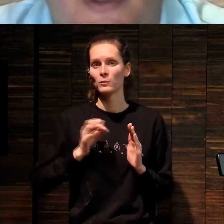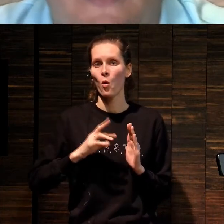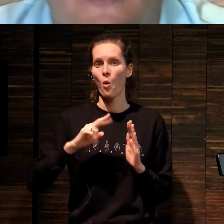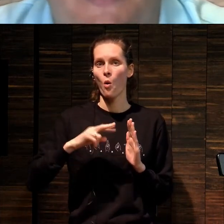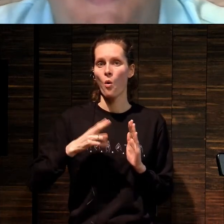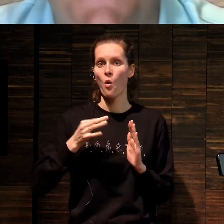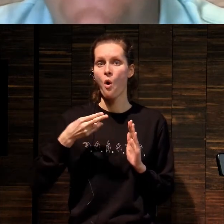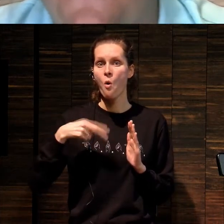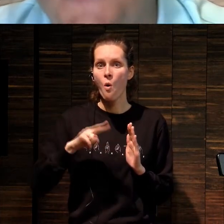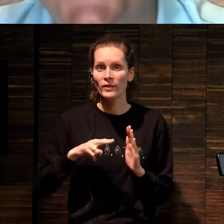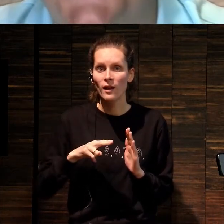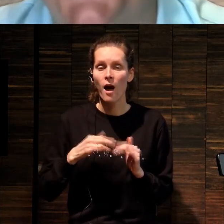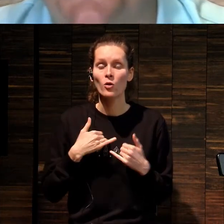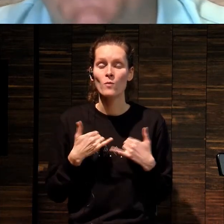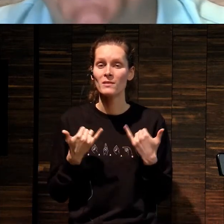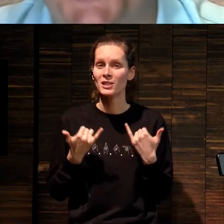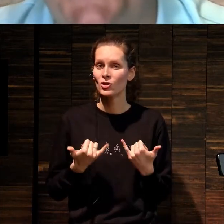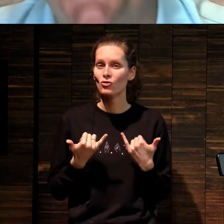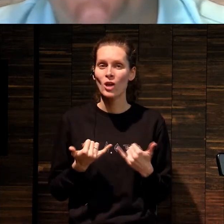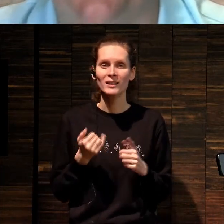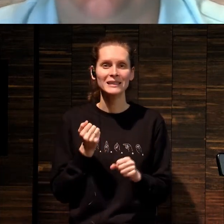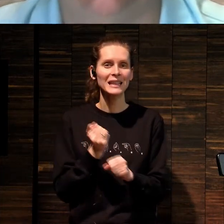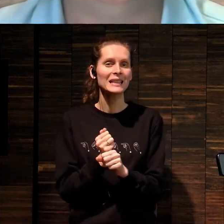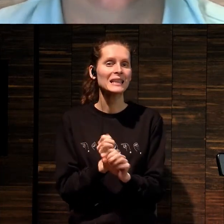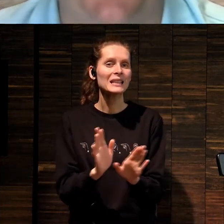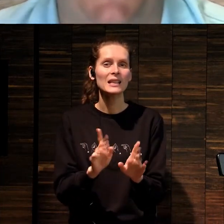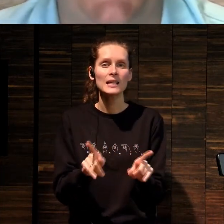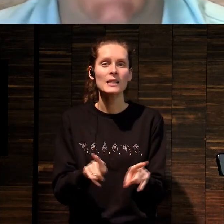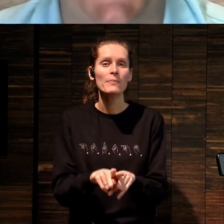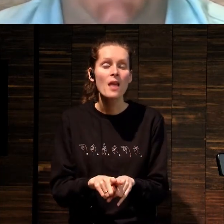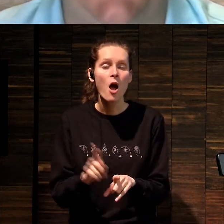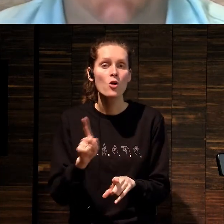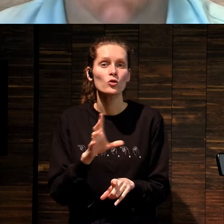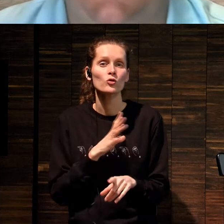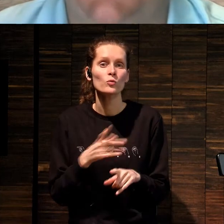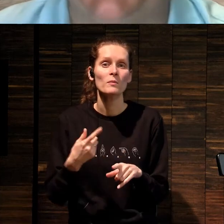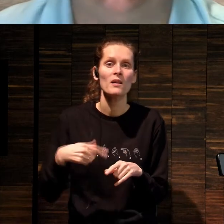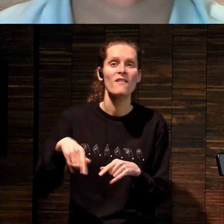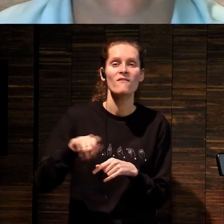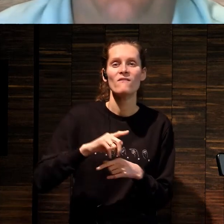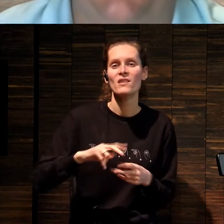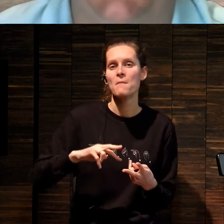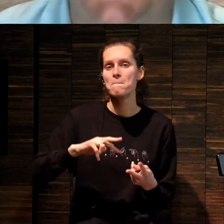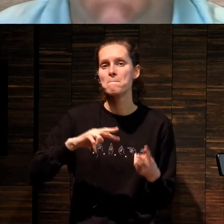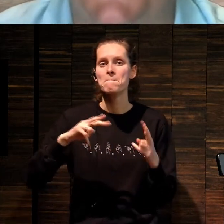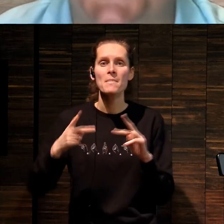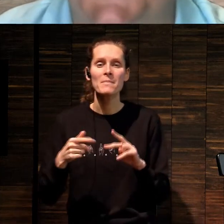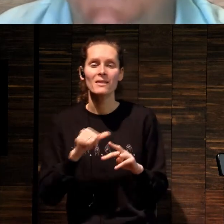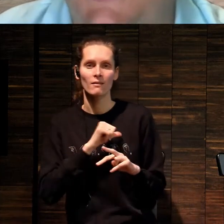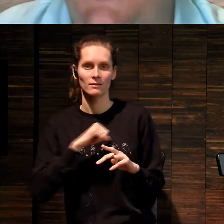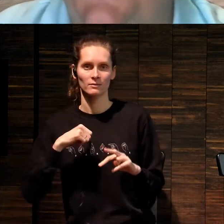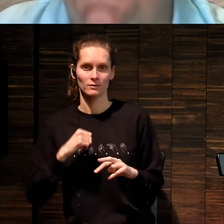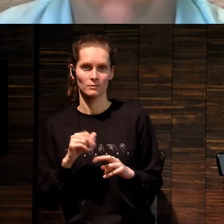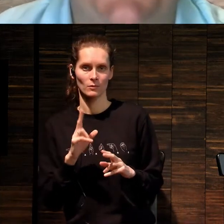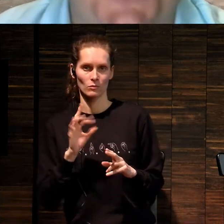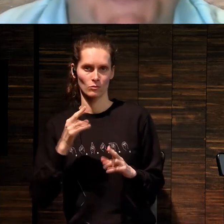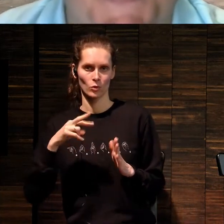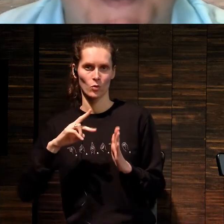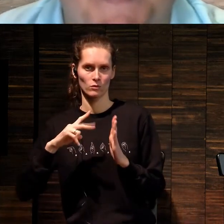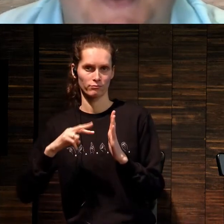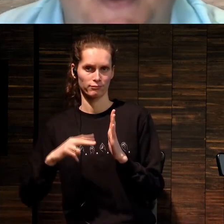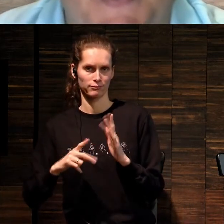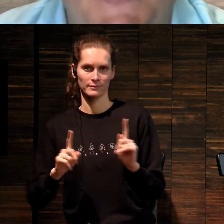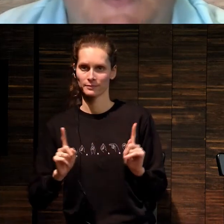code level. Because if you force an H1 change, it could visually break the site. And it's very important that these widgets never change